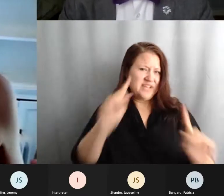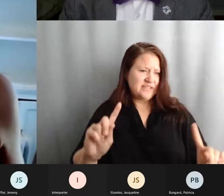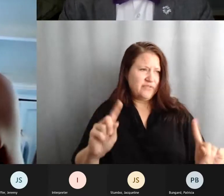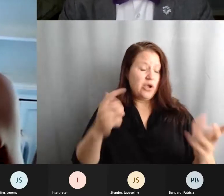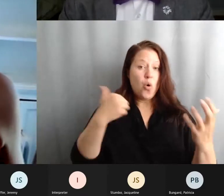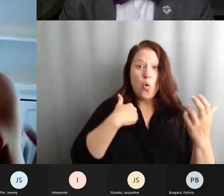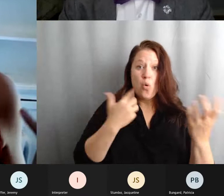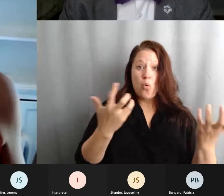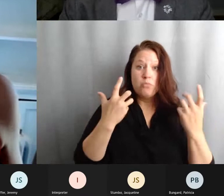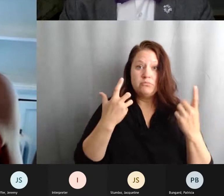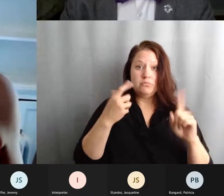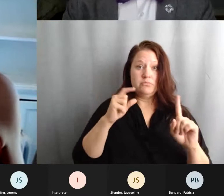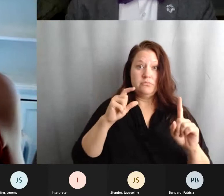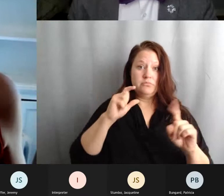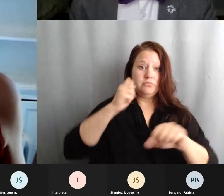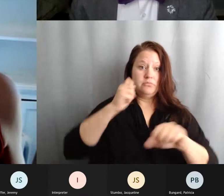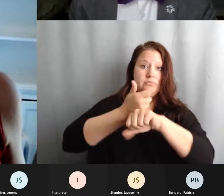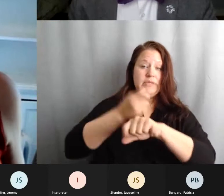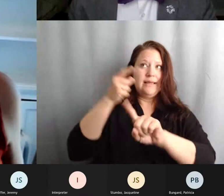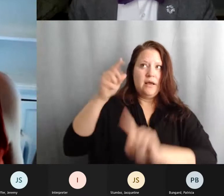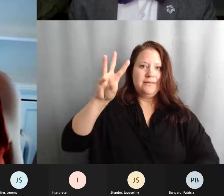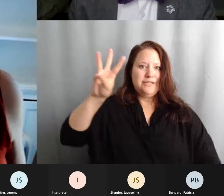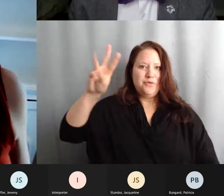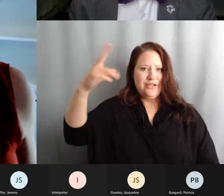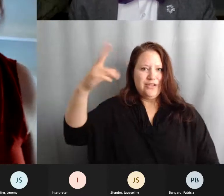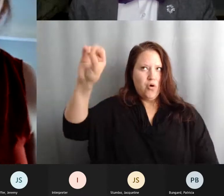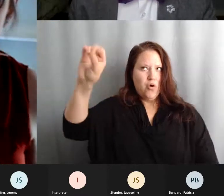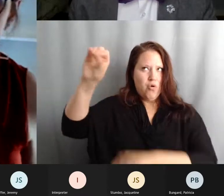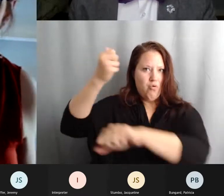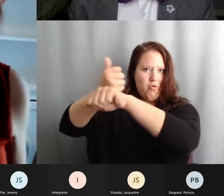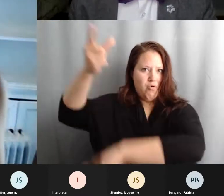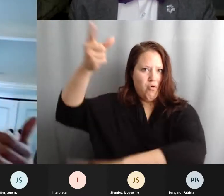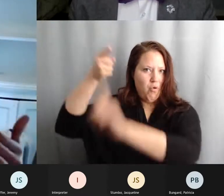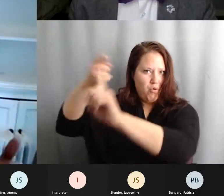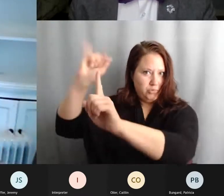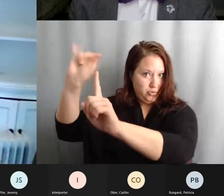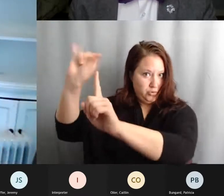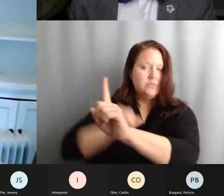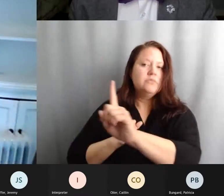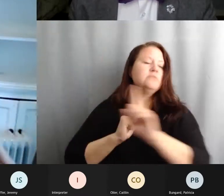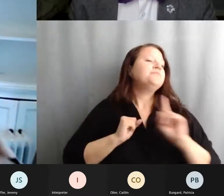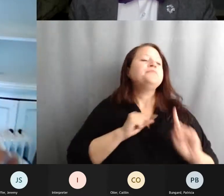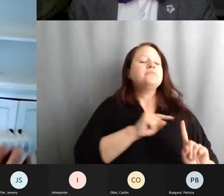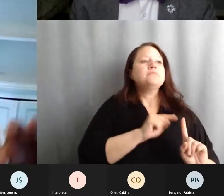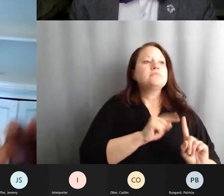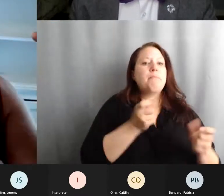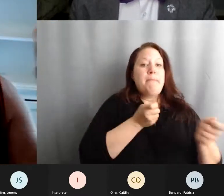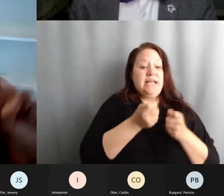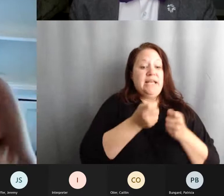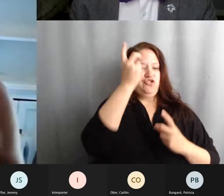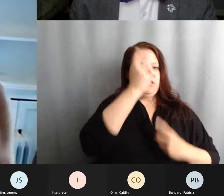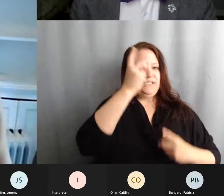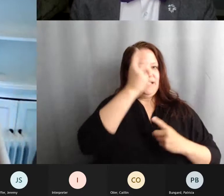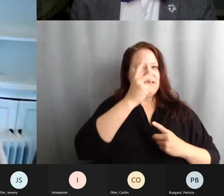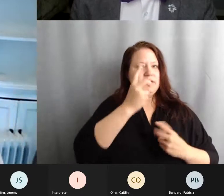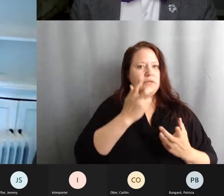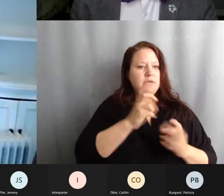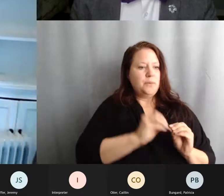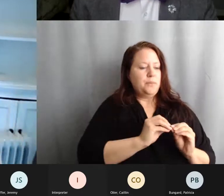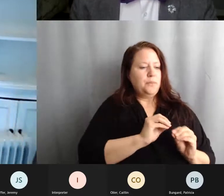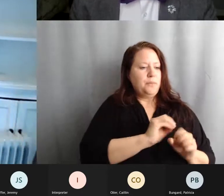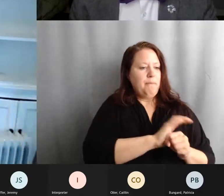to reach, and this is a WHO goal as well, is the point where we're able to manage disease so that it's just a little flare up here